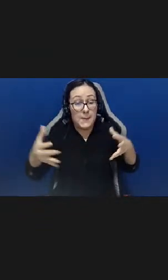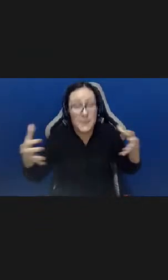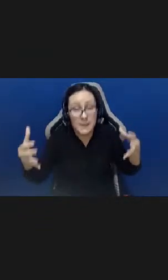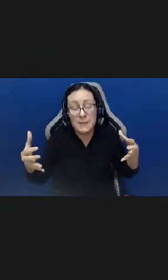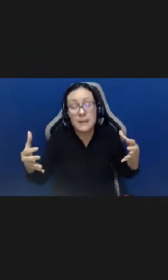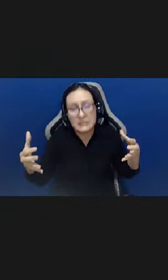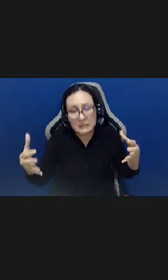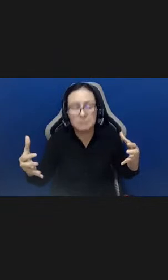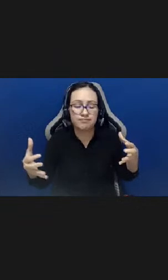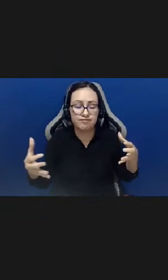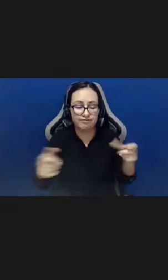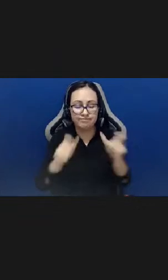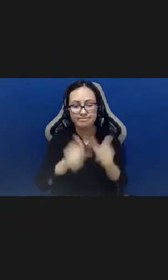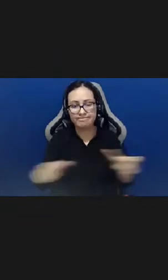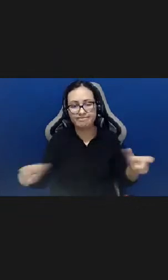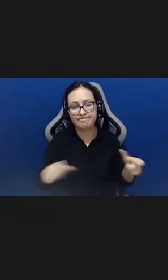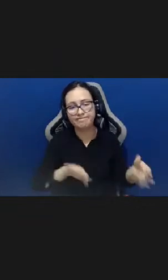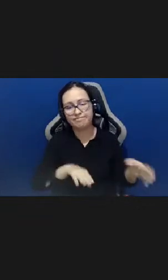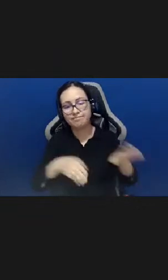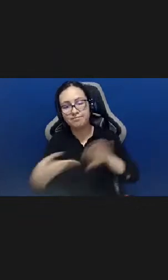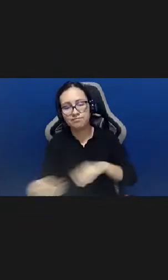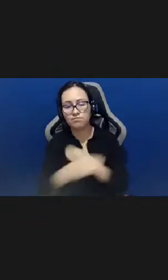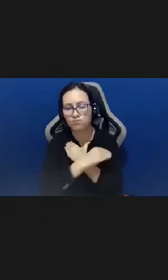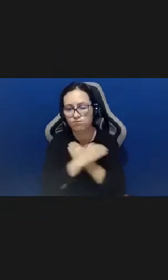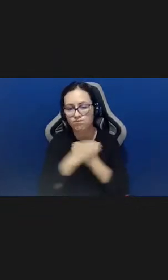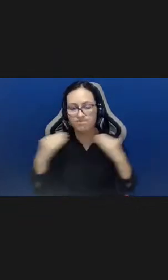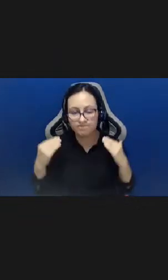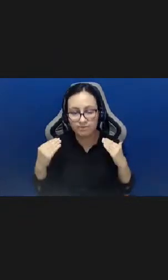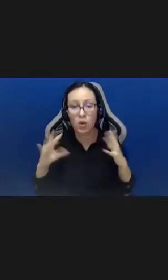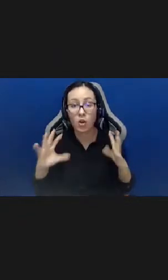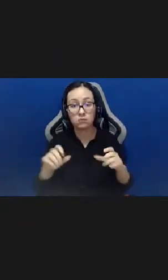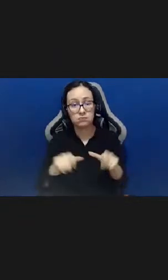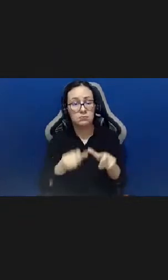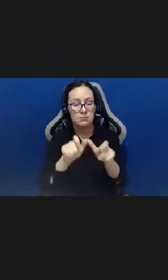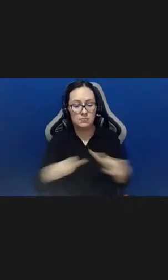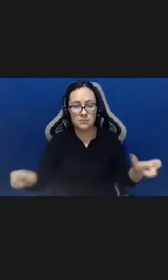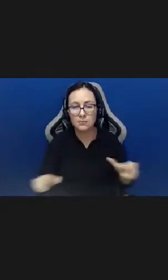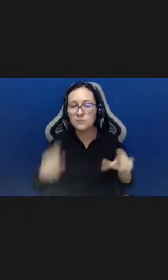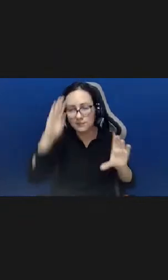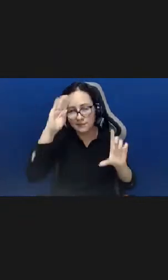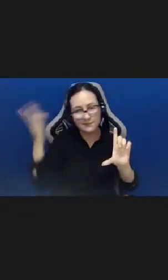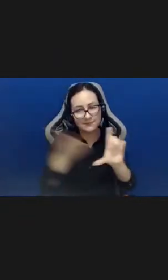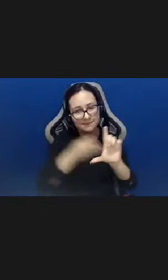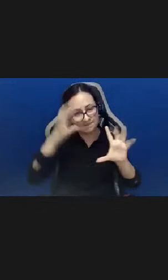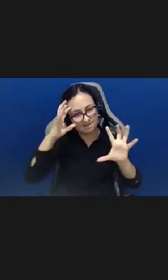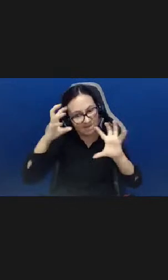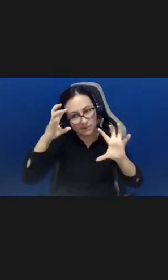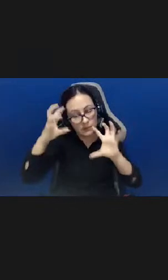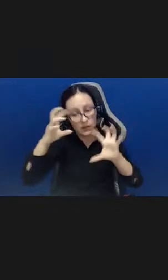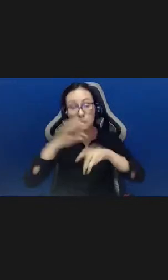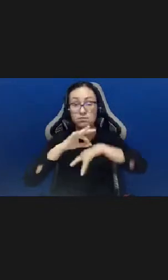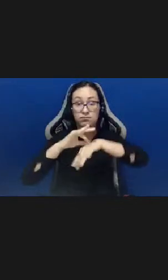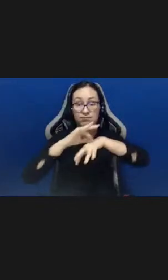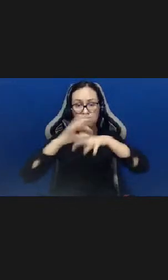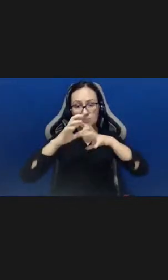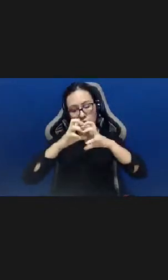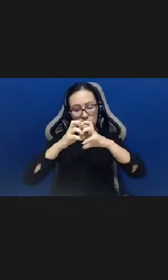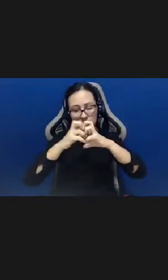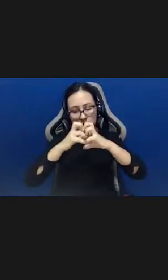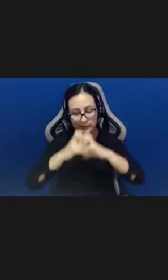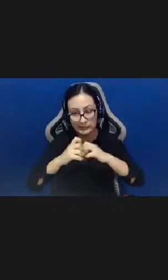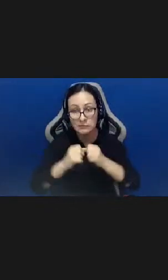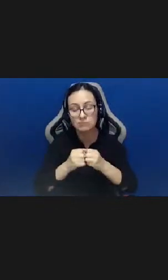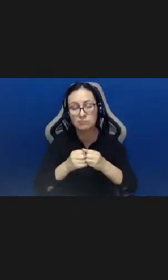severe and difficult to treat. So the picture is very, very complex for low and middle income